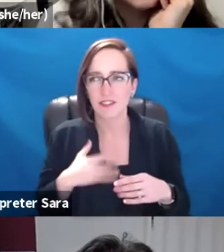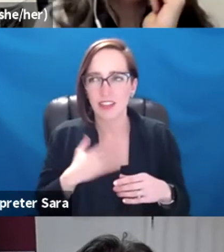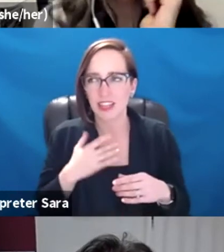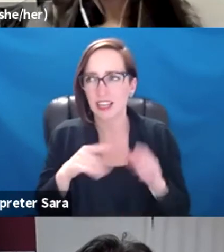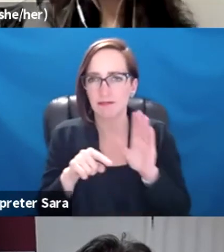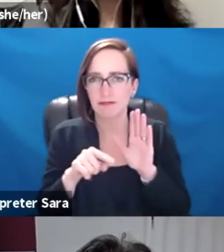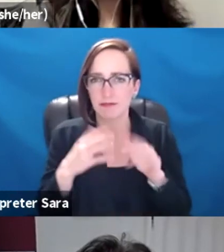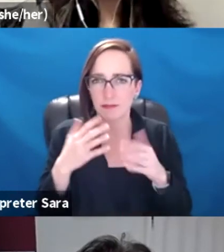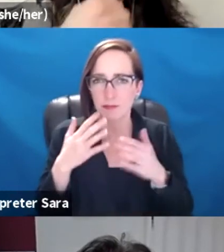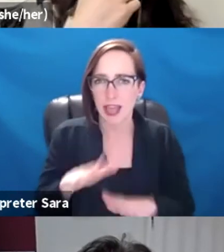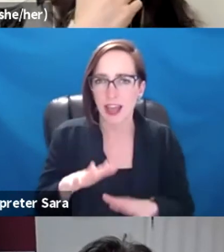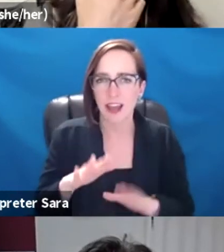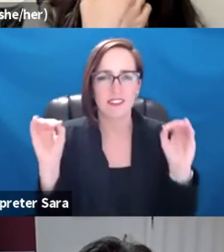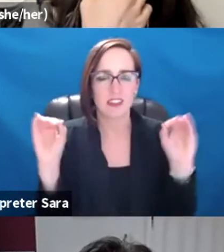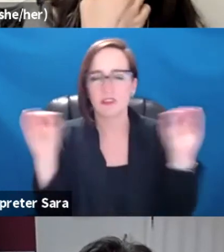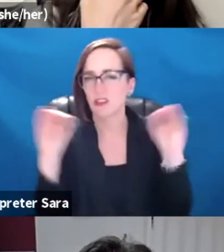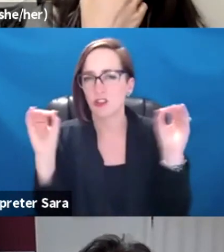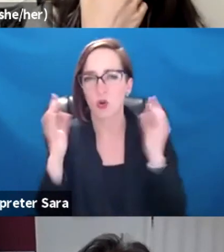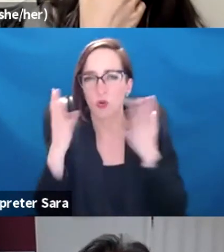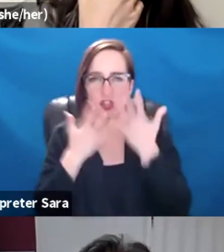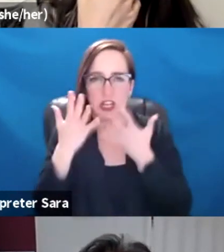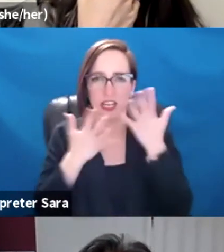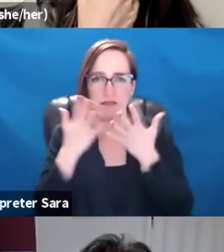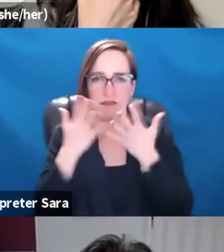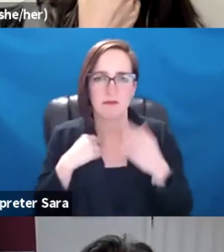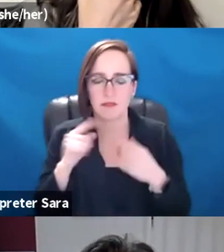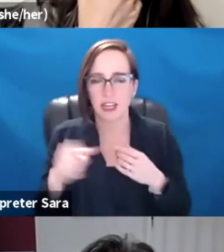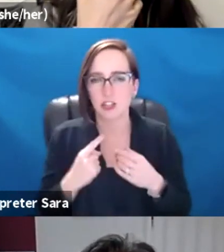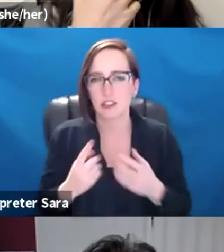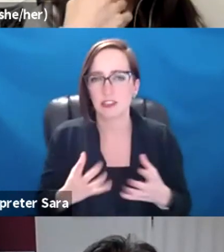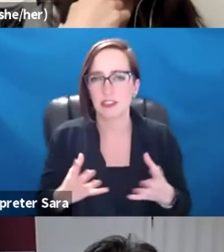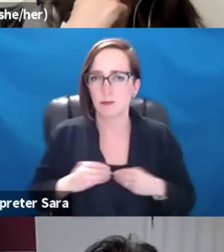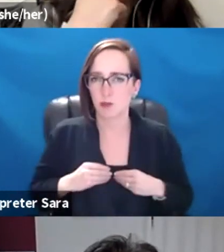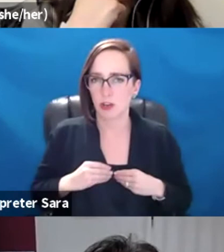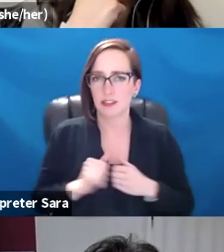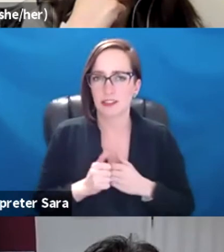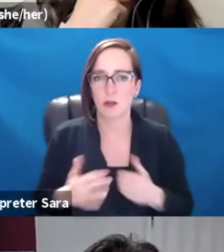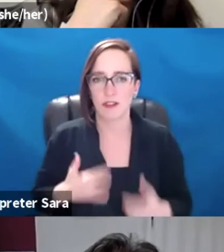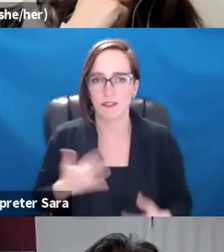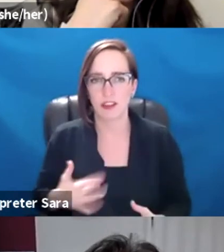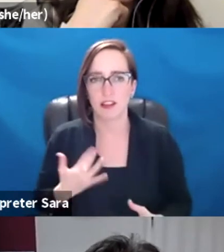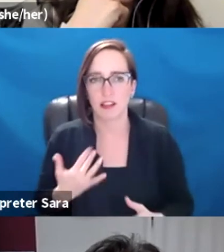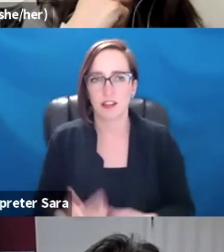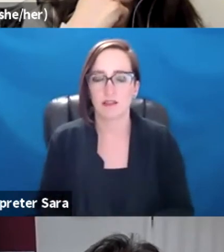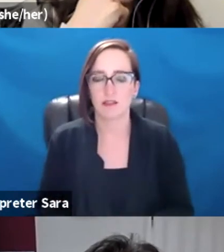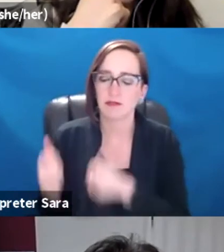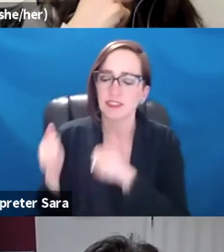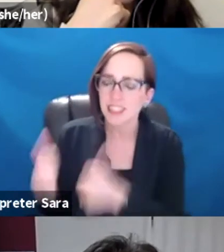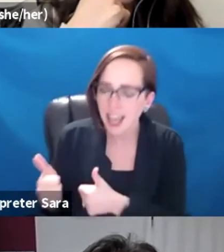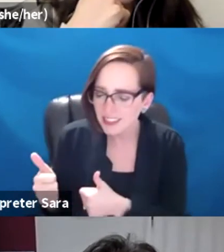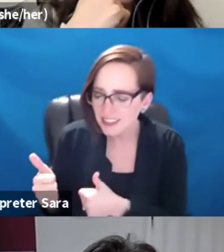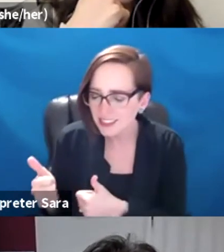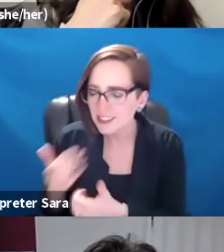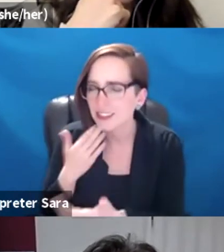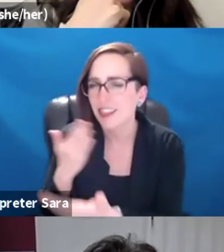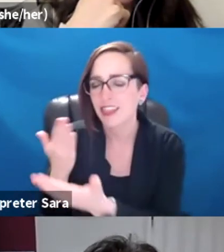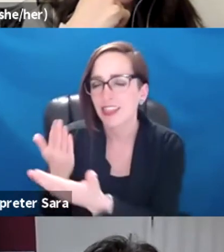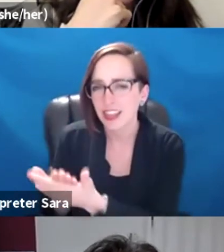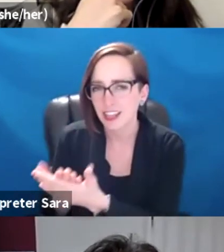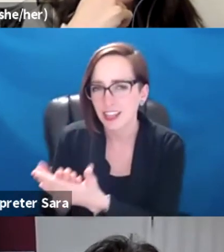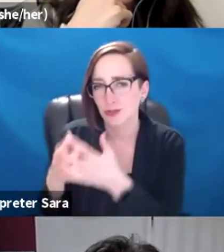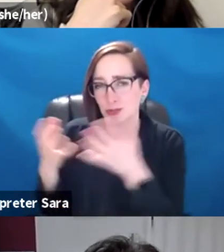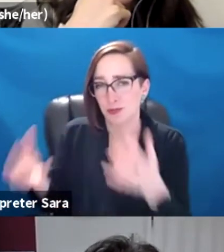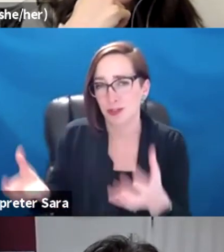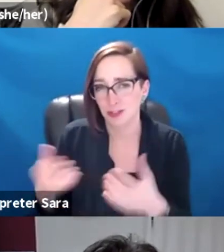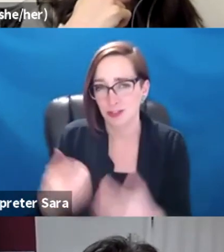I feel no shame. And I just embrace how I feel now. Yes. Thank you, Marilyn. Thank you so